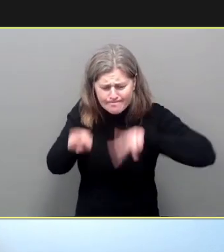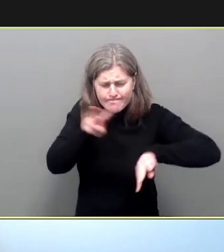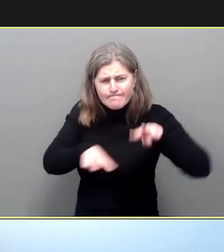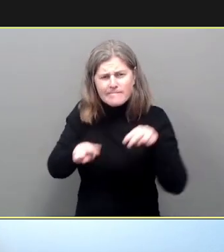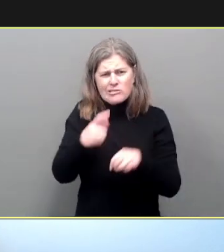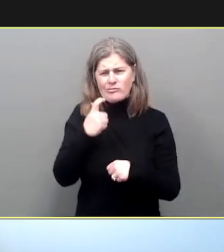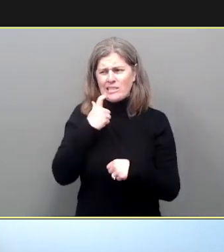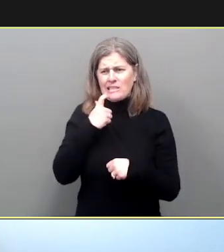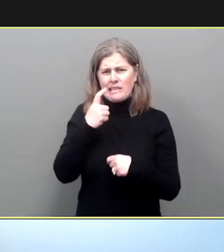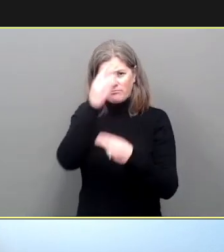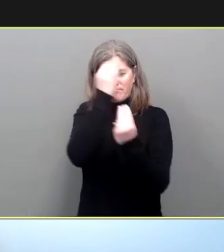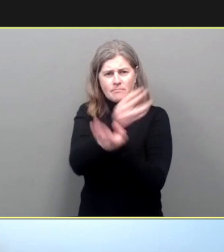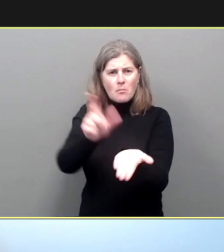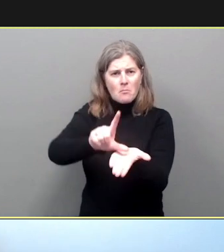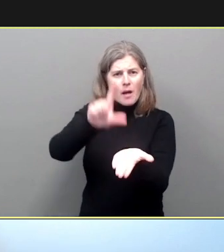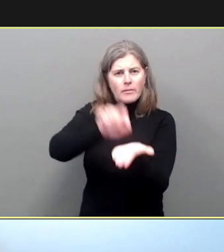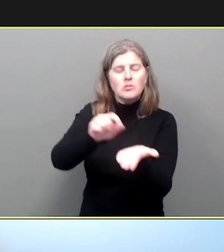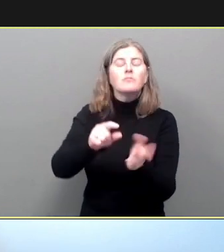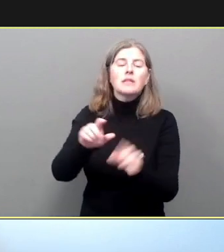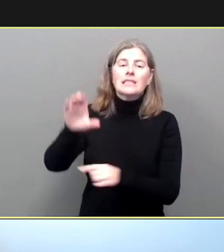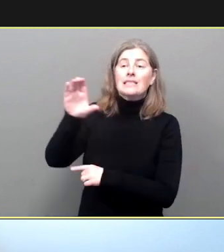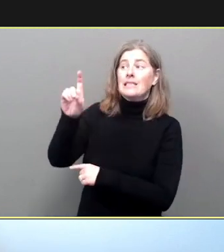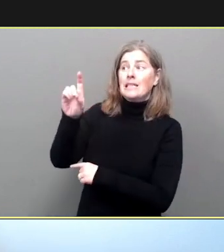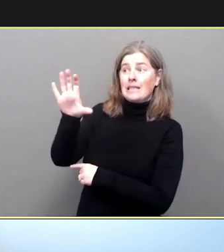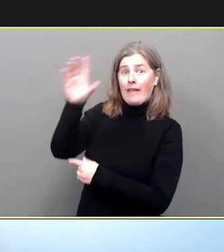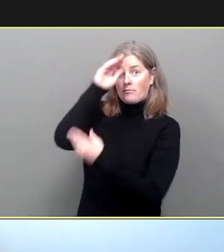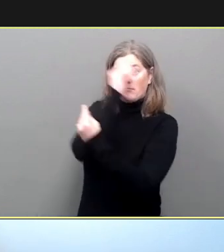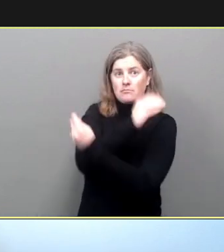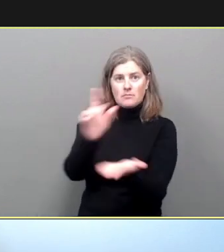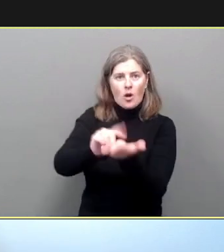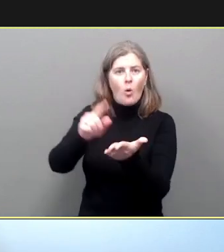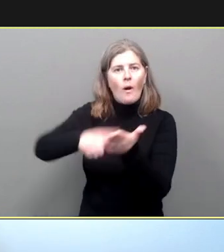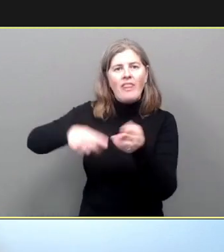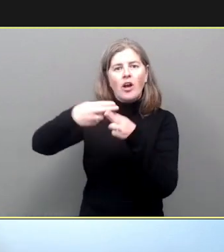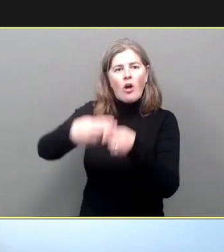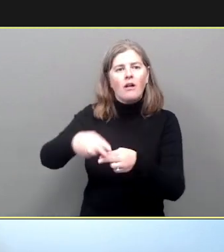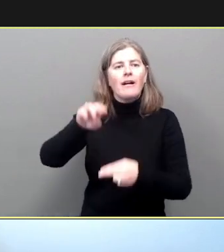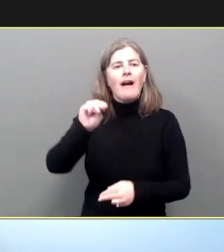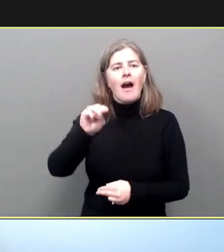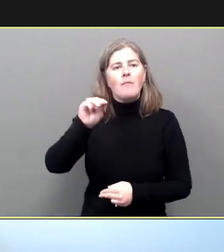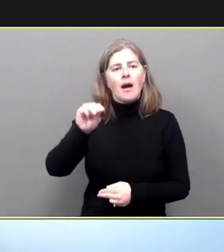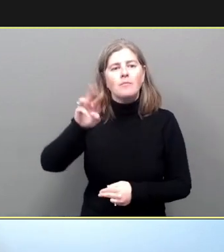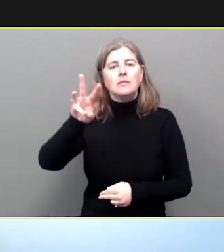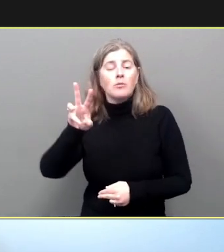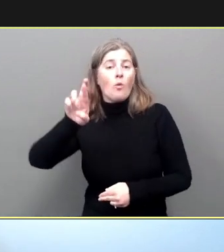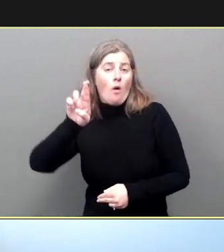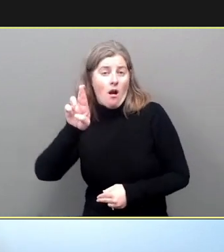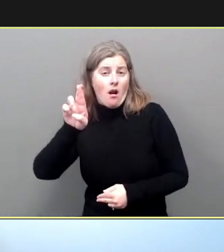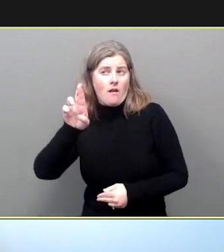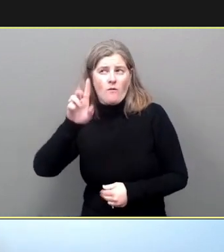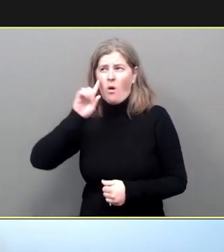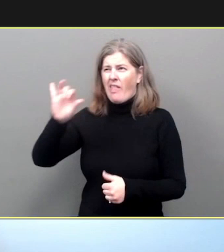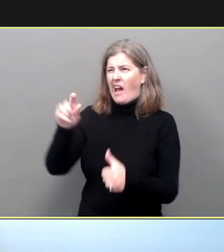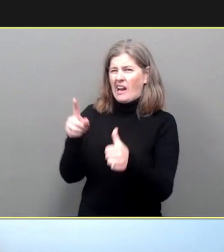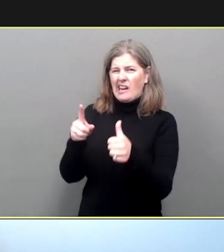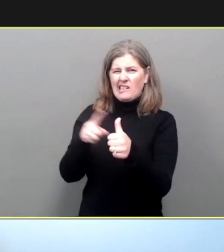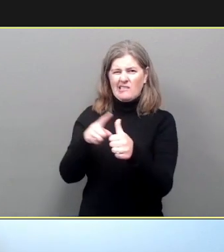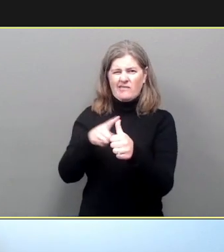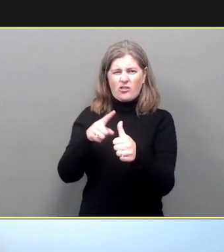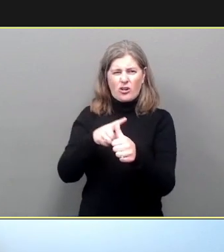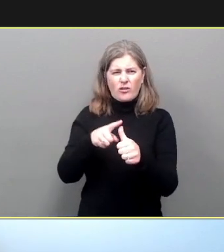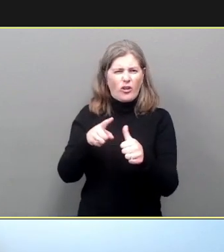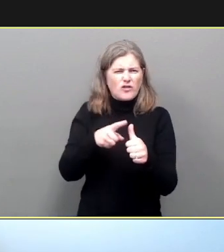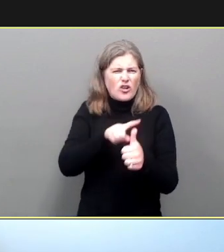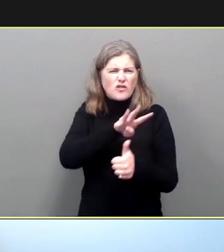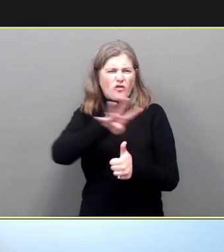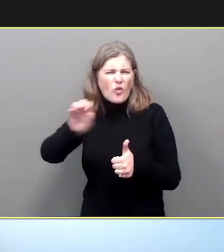recently published, the CDC recently published what they call an MMWR on the initial 40 plus cases here